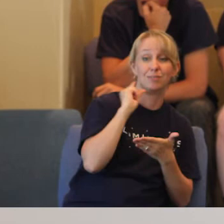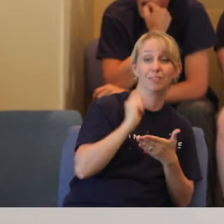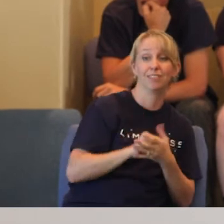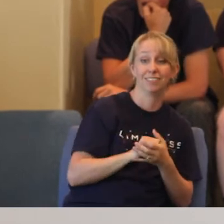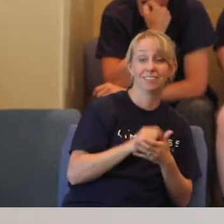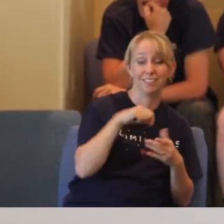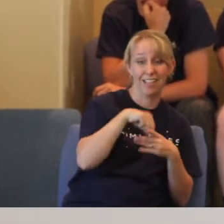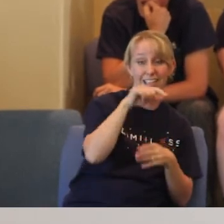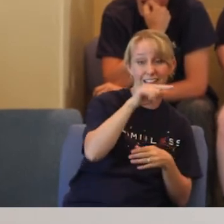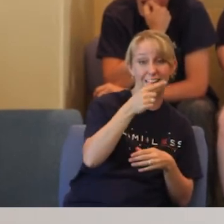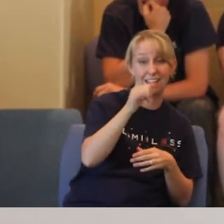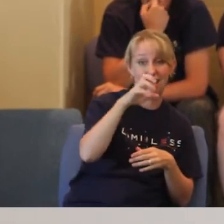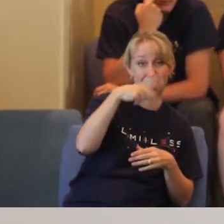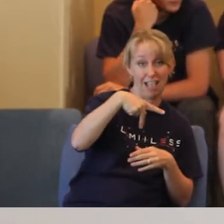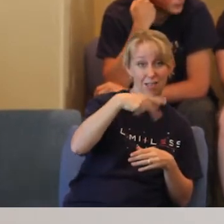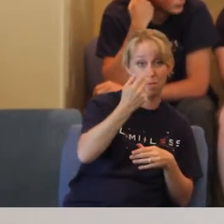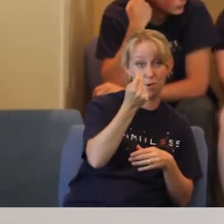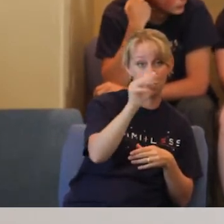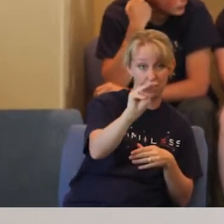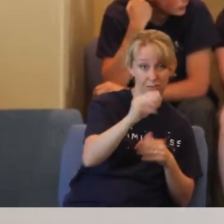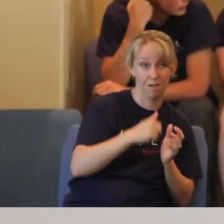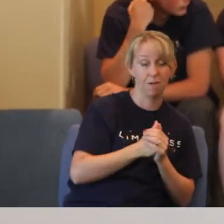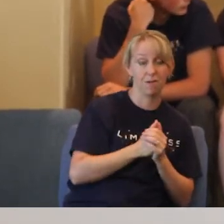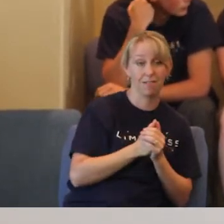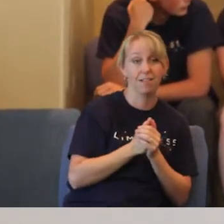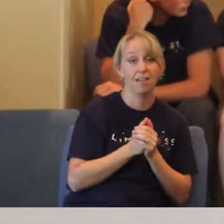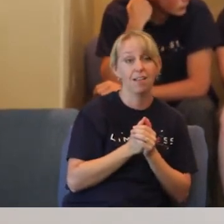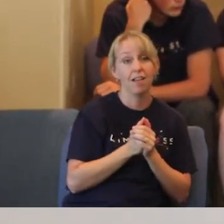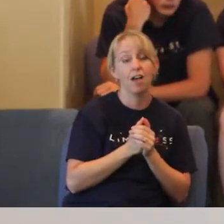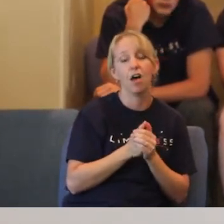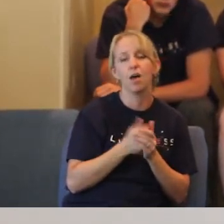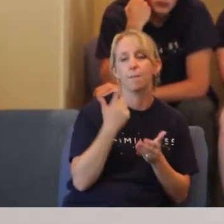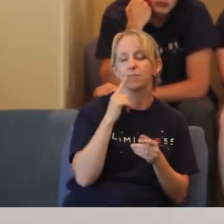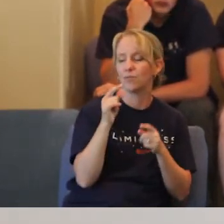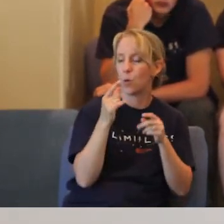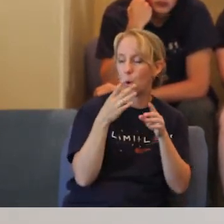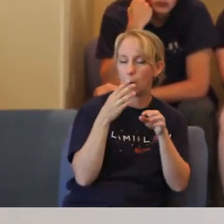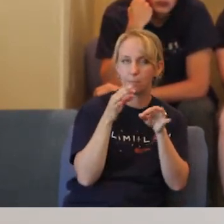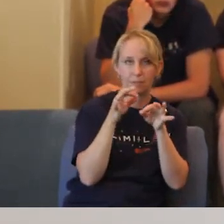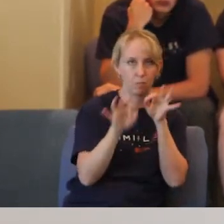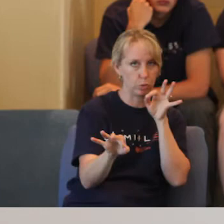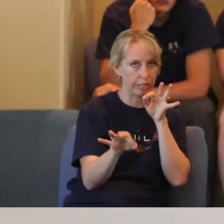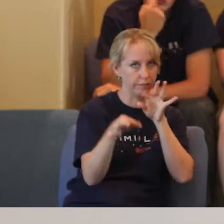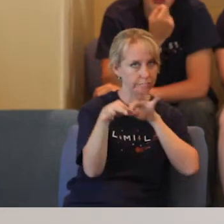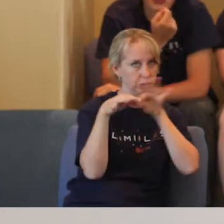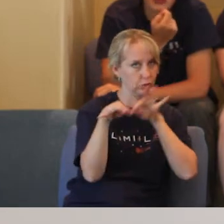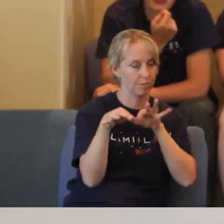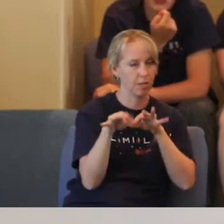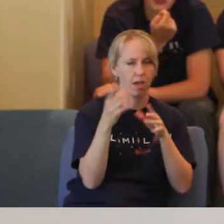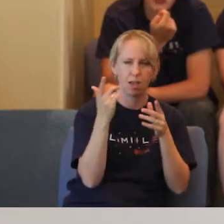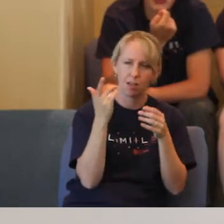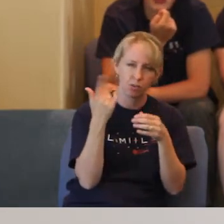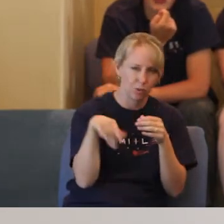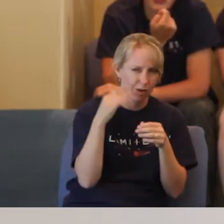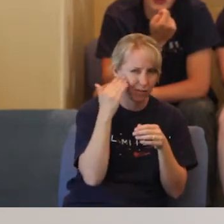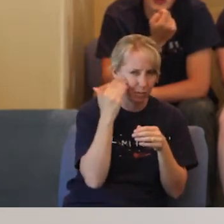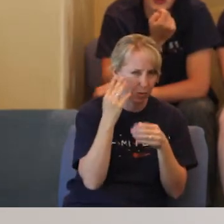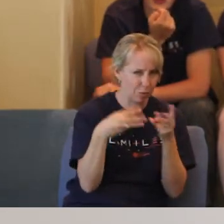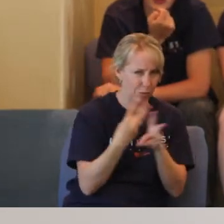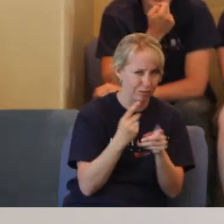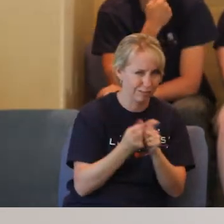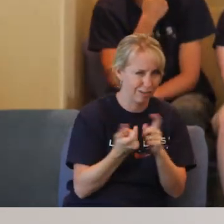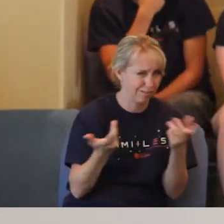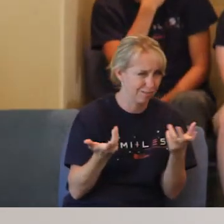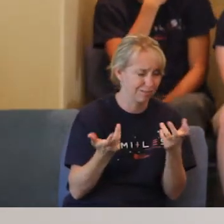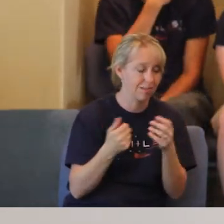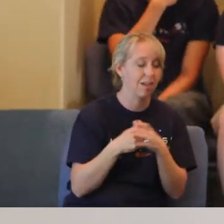for a little brief description for those of you that aren't familiar with World Changers, because we weren't alone.